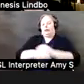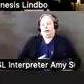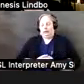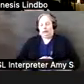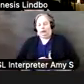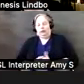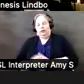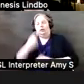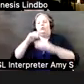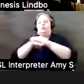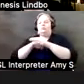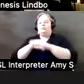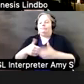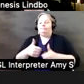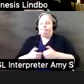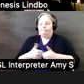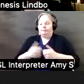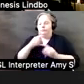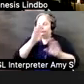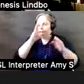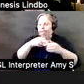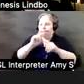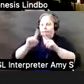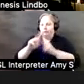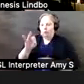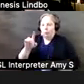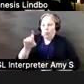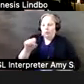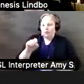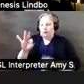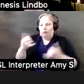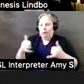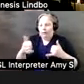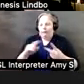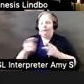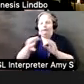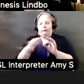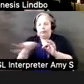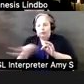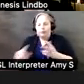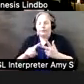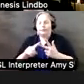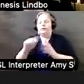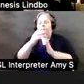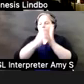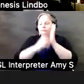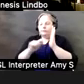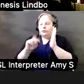for accessibility in video games, you want to look at the different modes of play, captioning, transcripts,